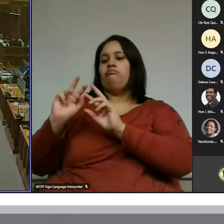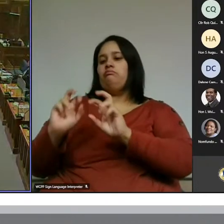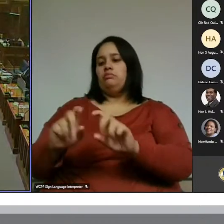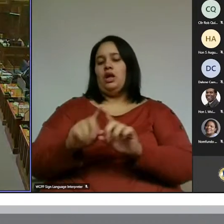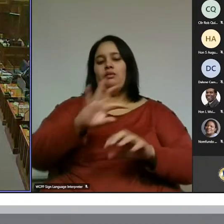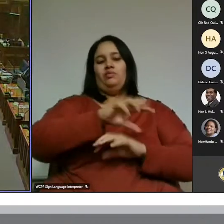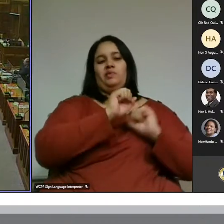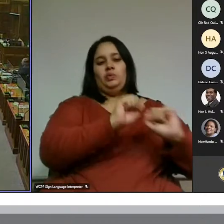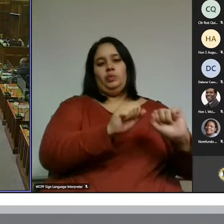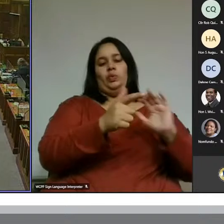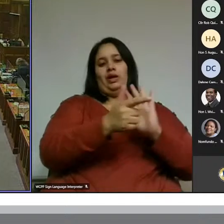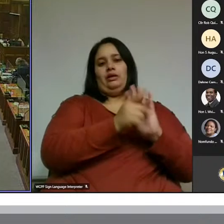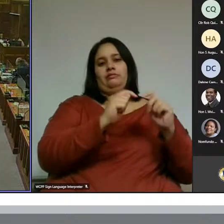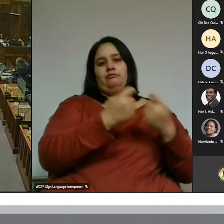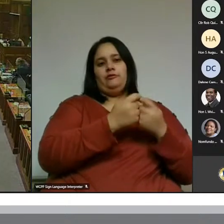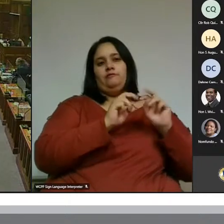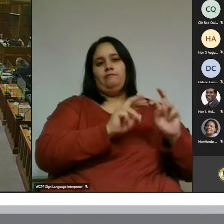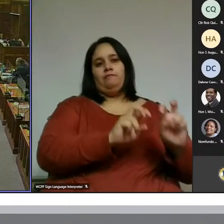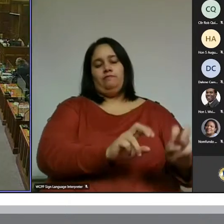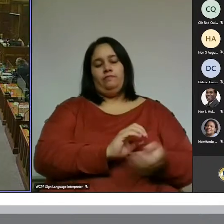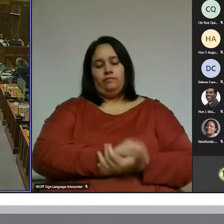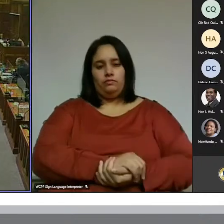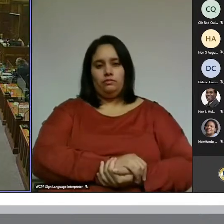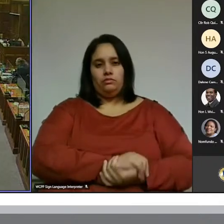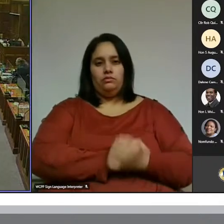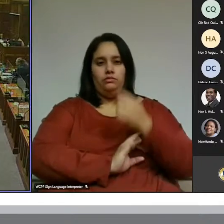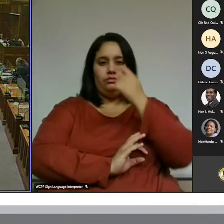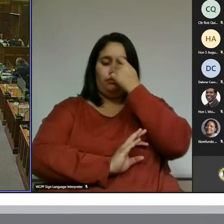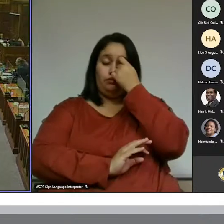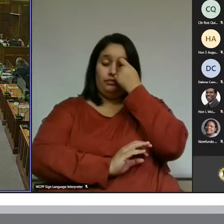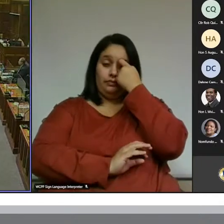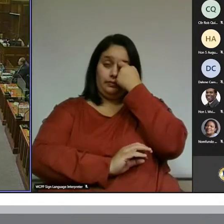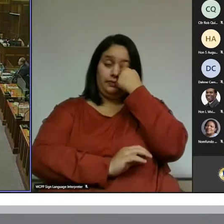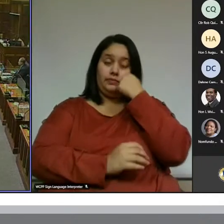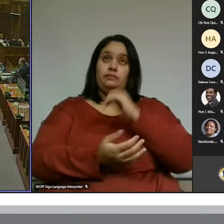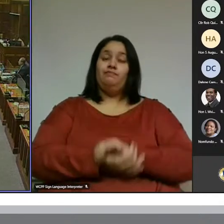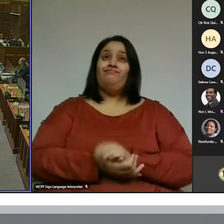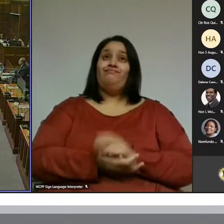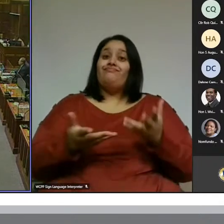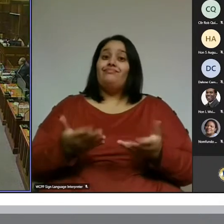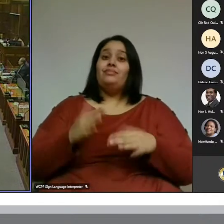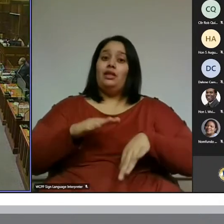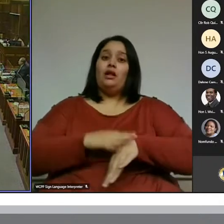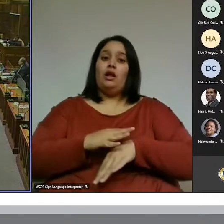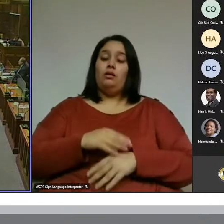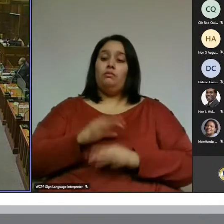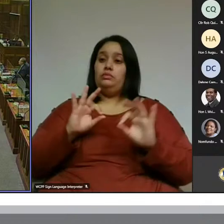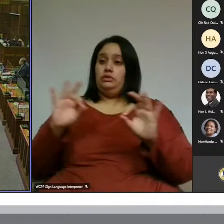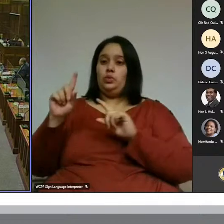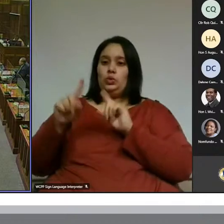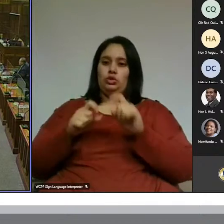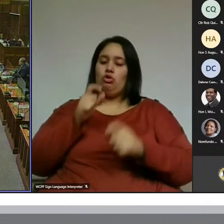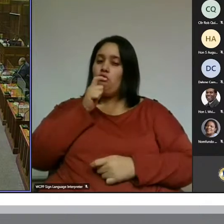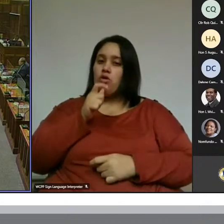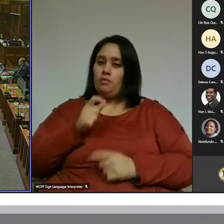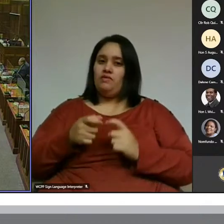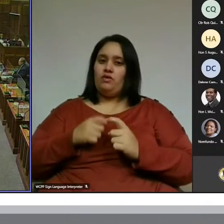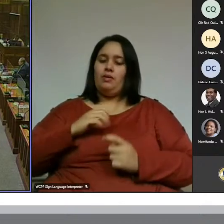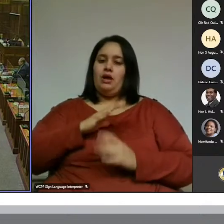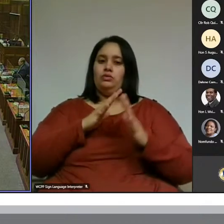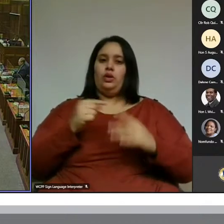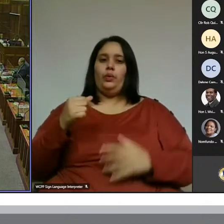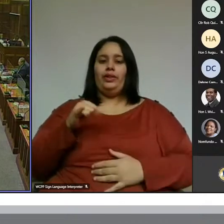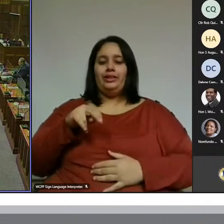provincial legal. I think at this stage, Chair, if I could on those questions and comments from Councillor